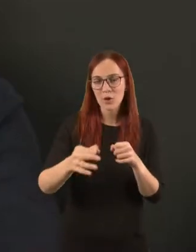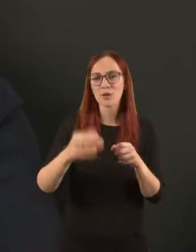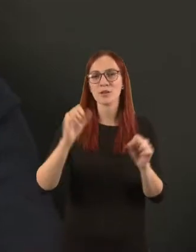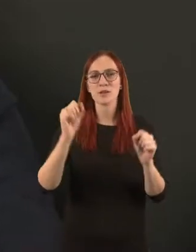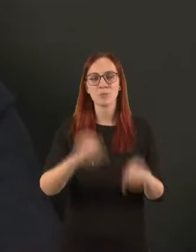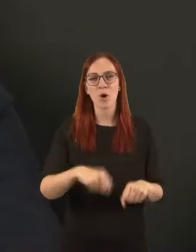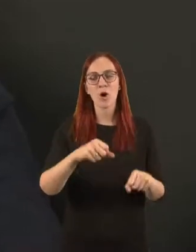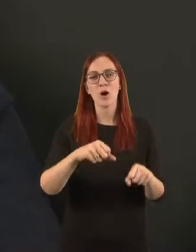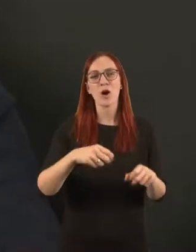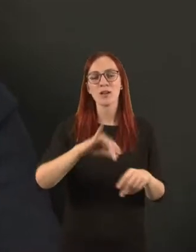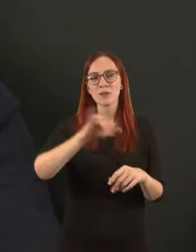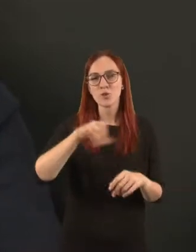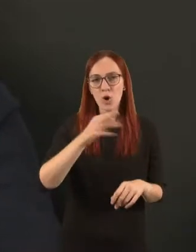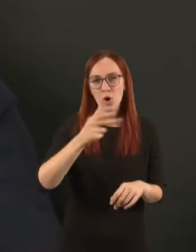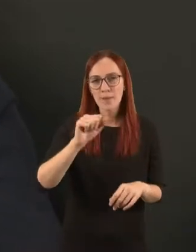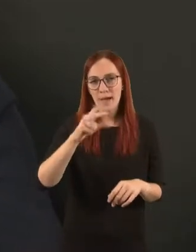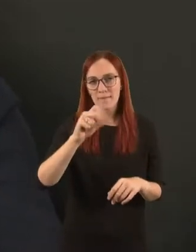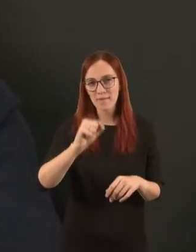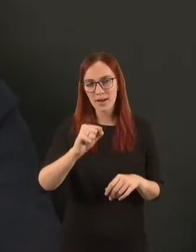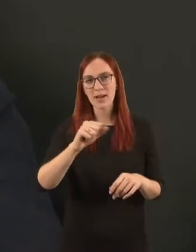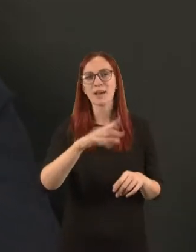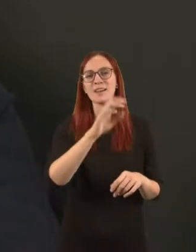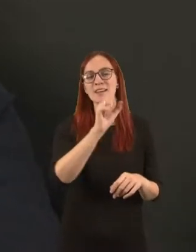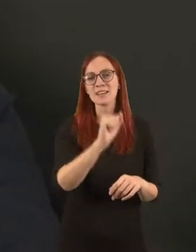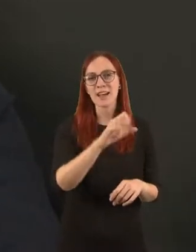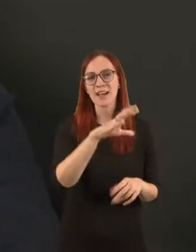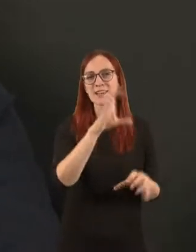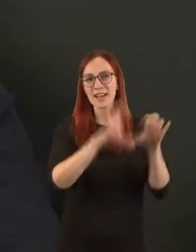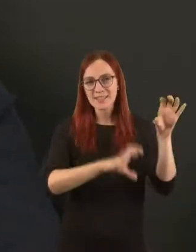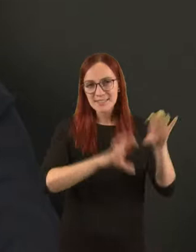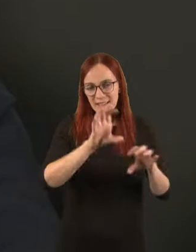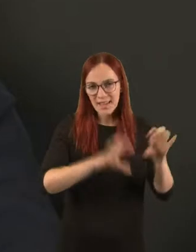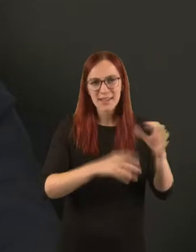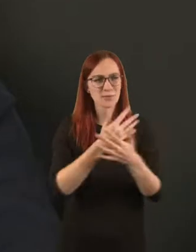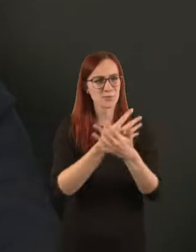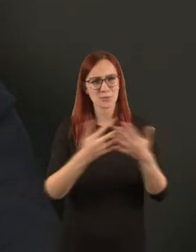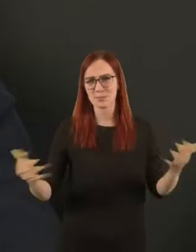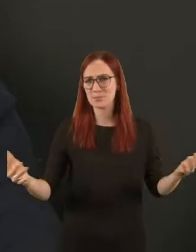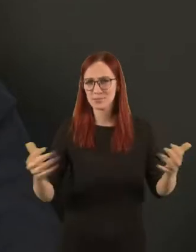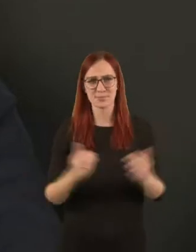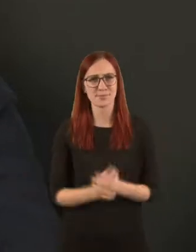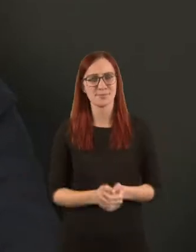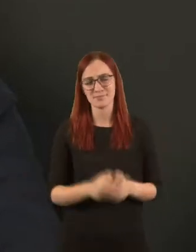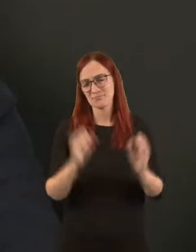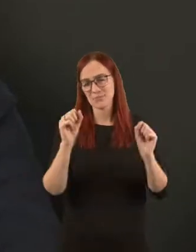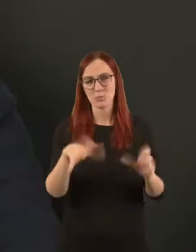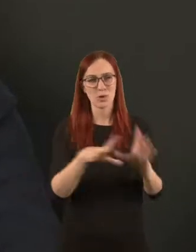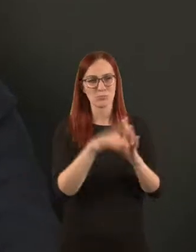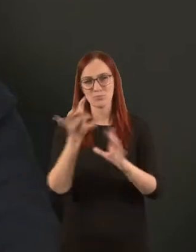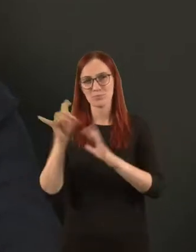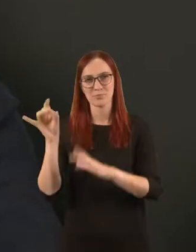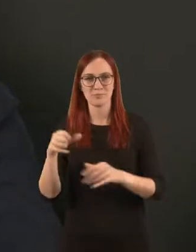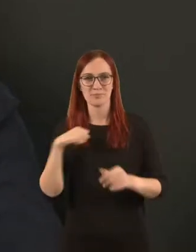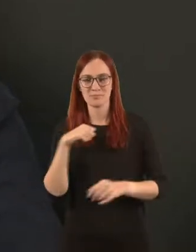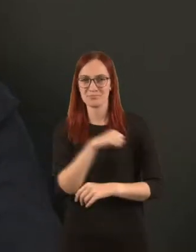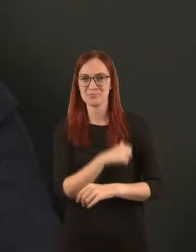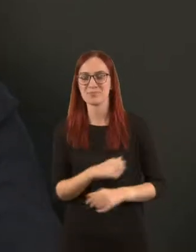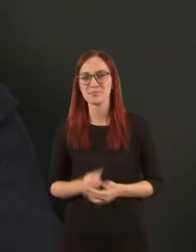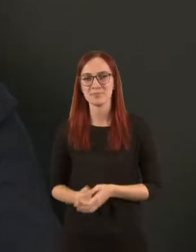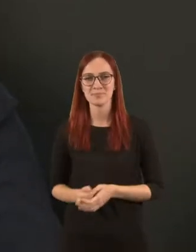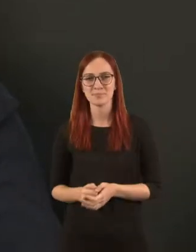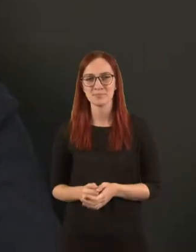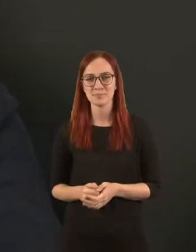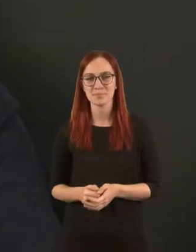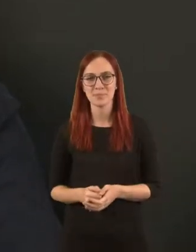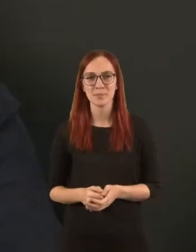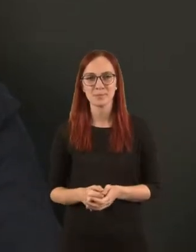actually we are talking about making different locations more attractive and competitive.